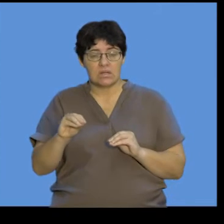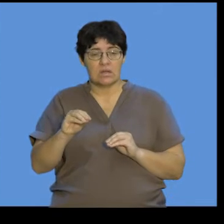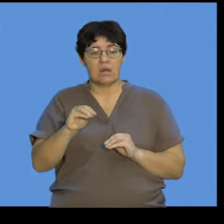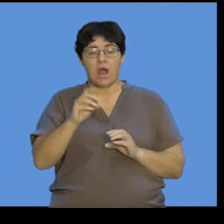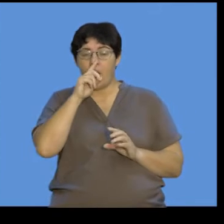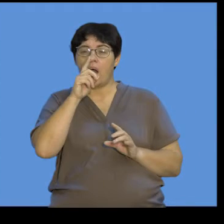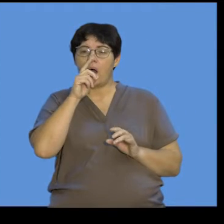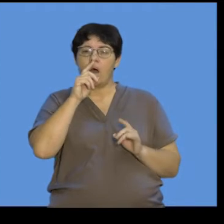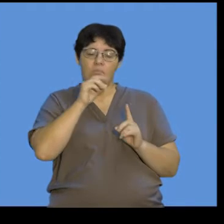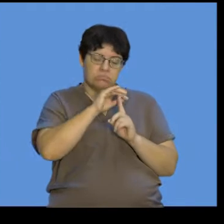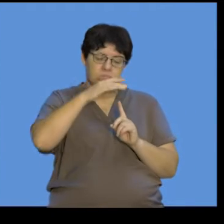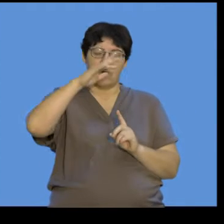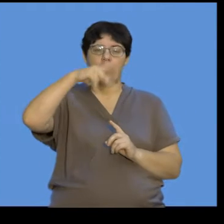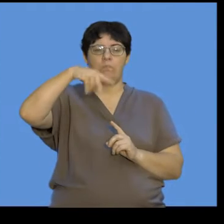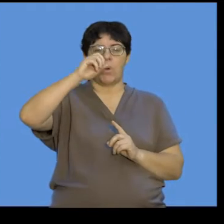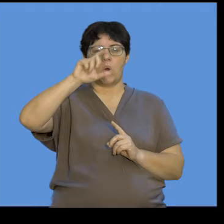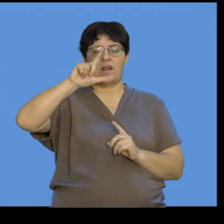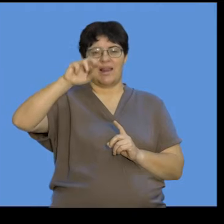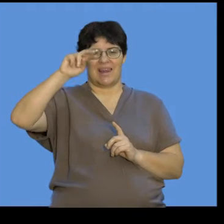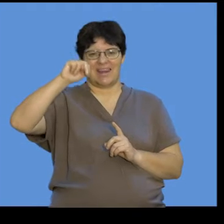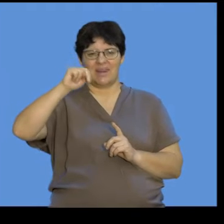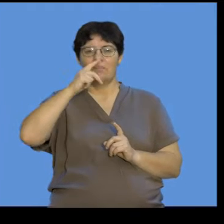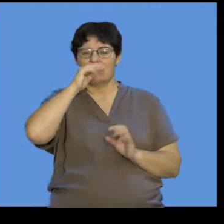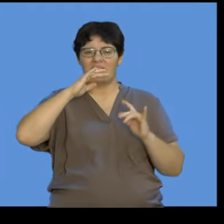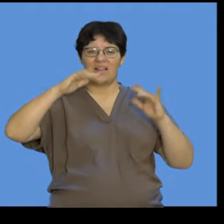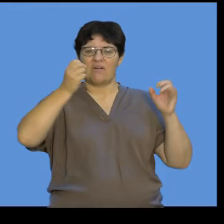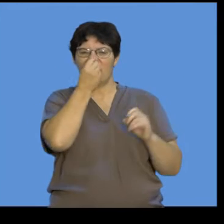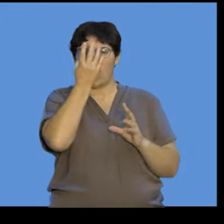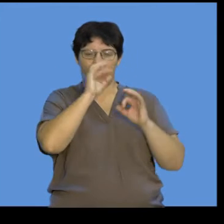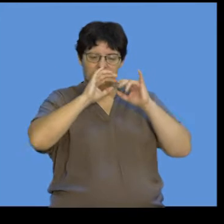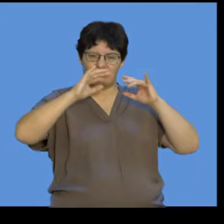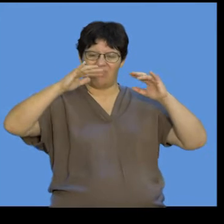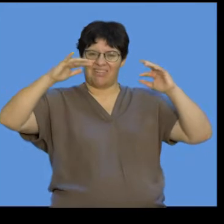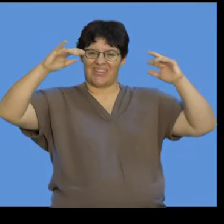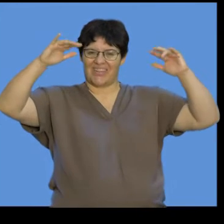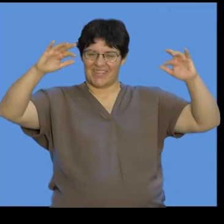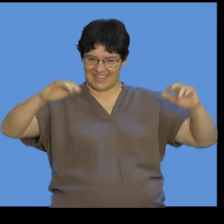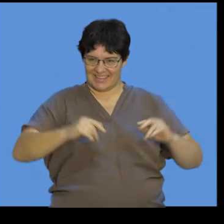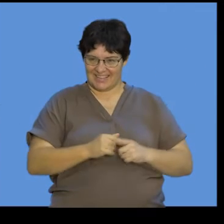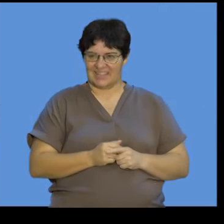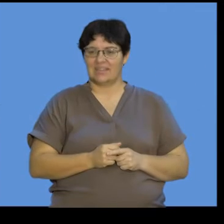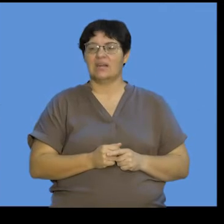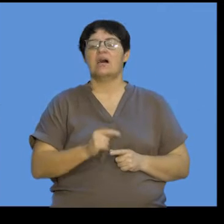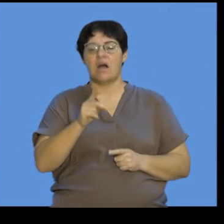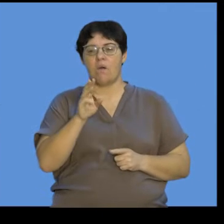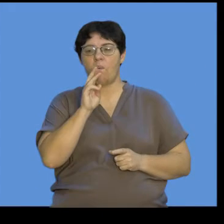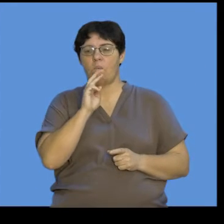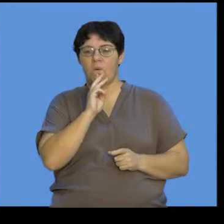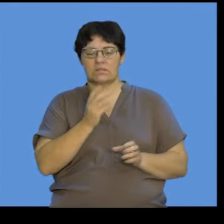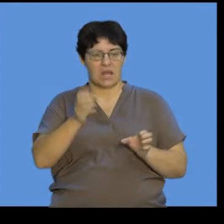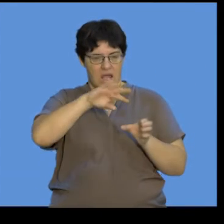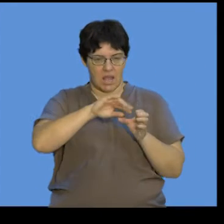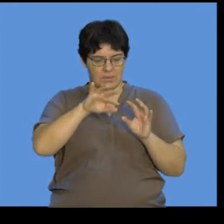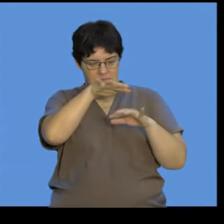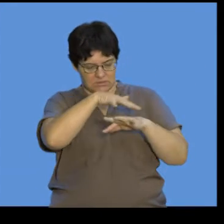in water. So pollen are these, grains from flowers. So if they were actually put in water, you'd actually realize,